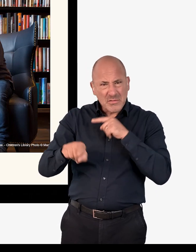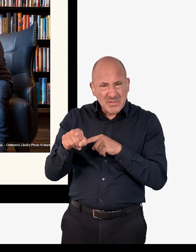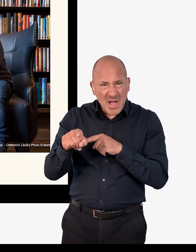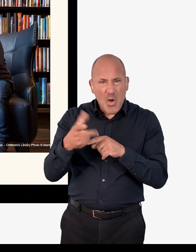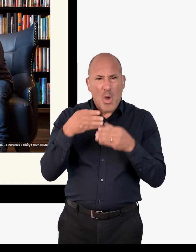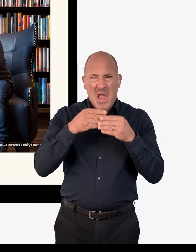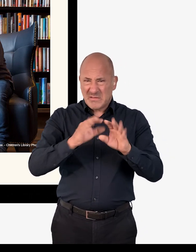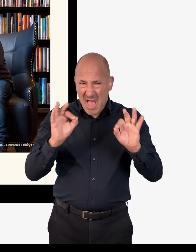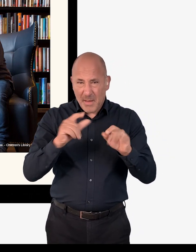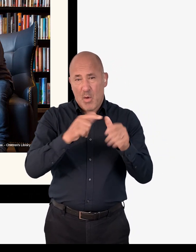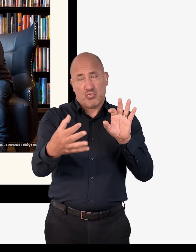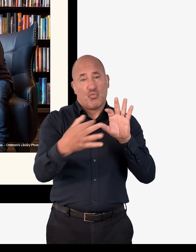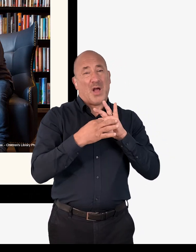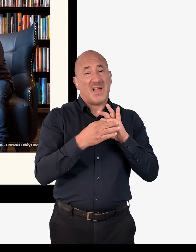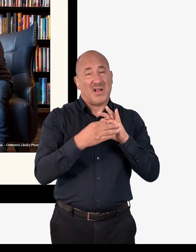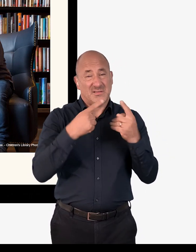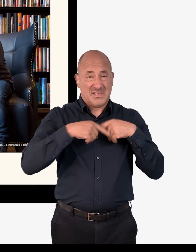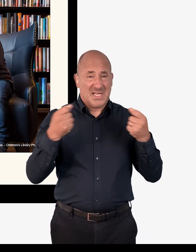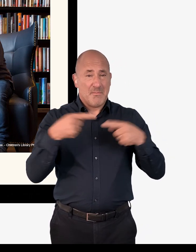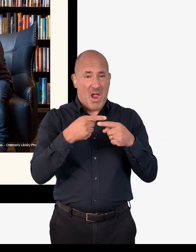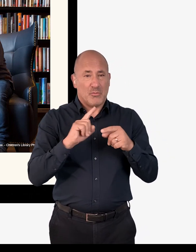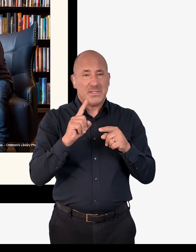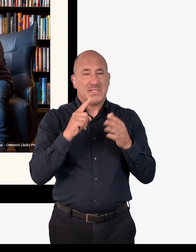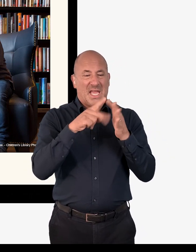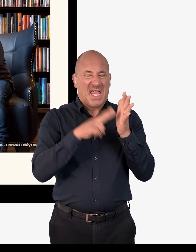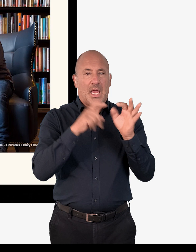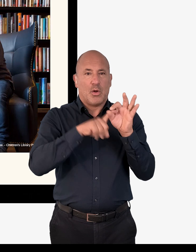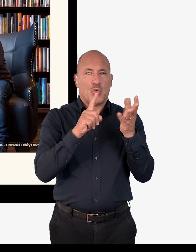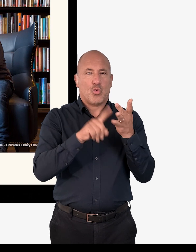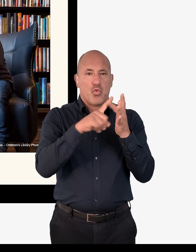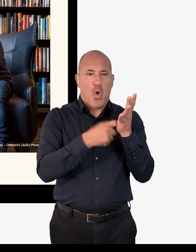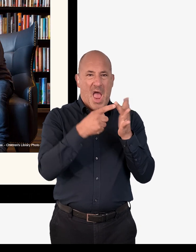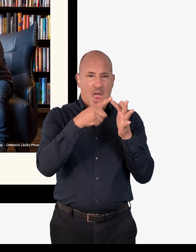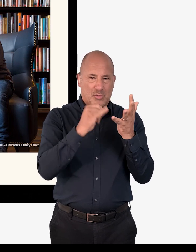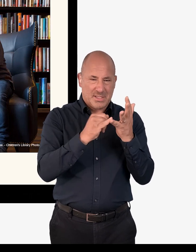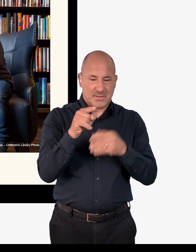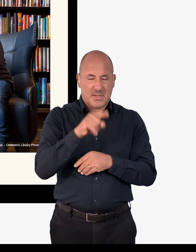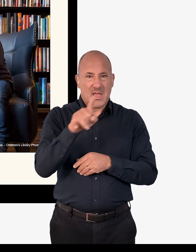guidance, please contact our inquiries team via the email at